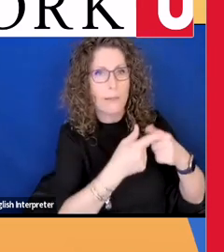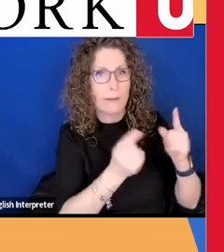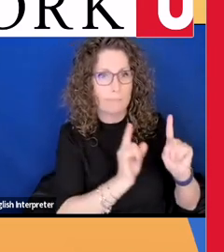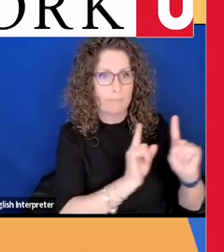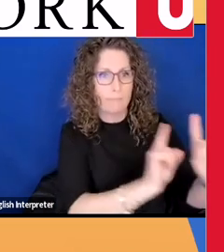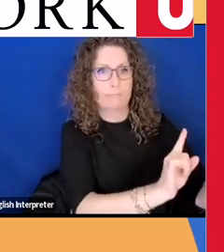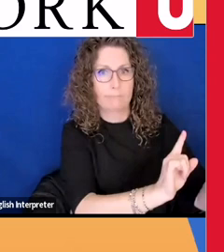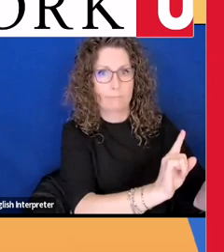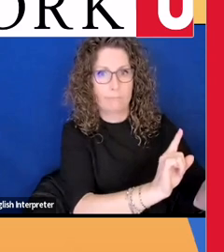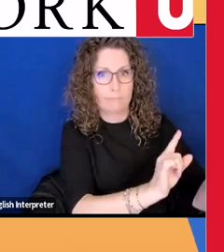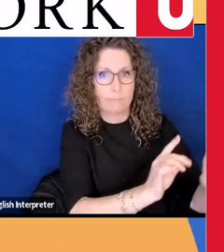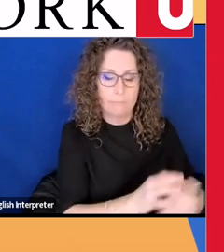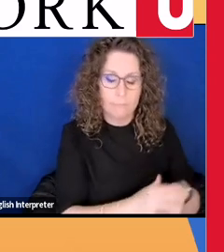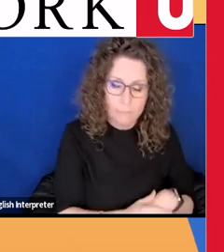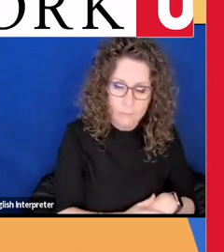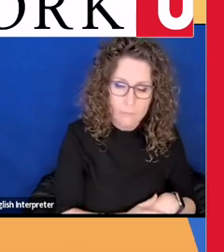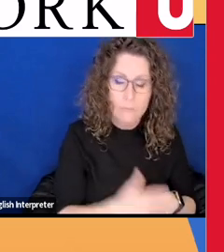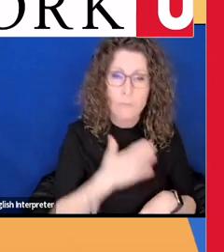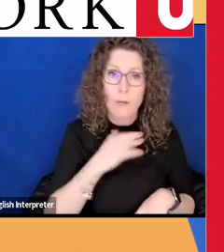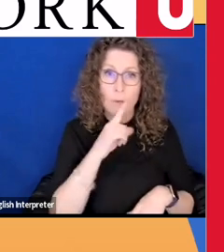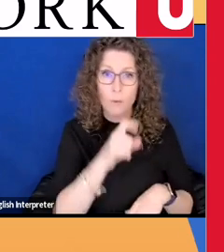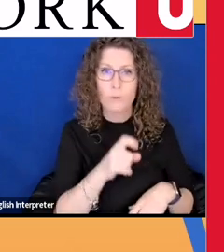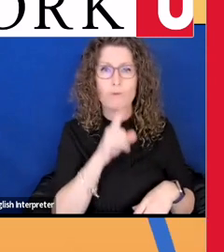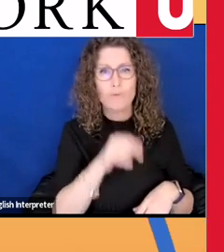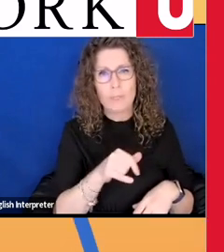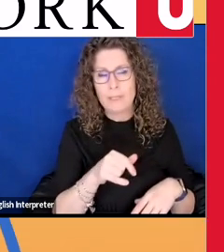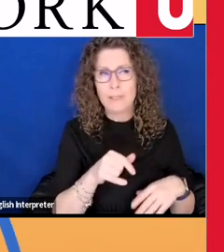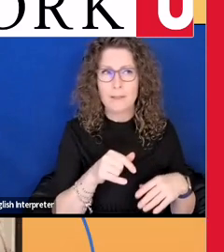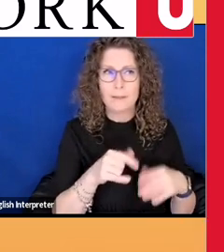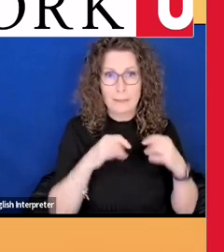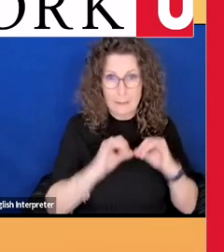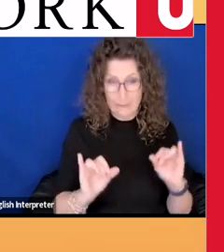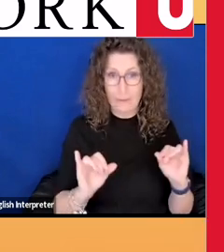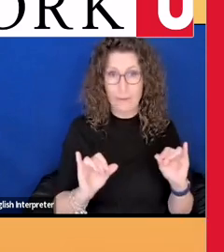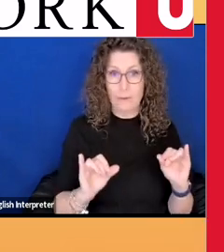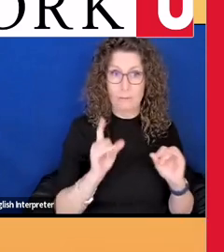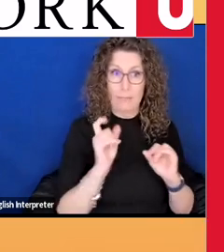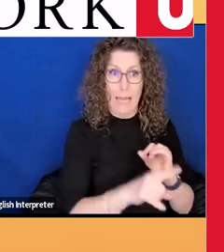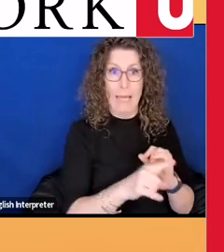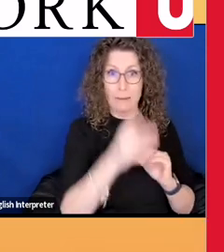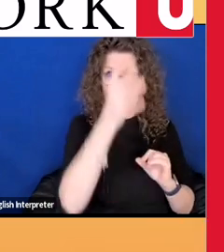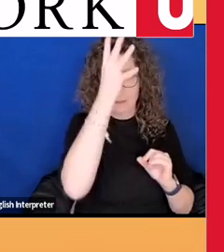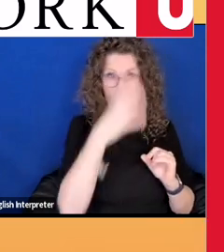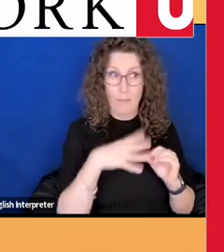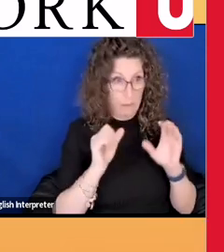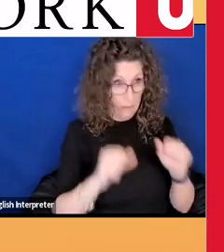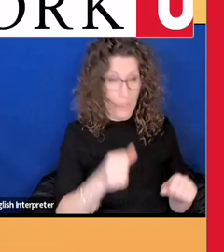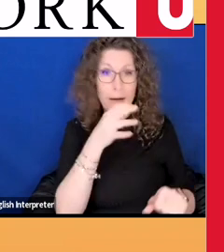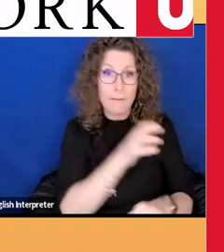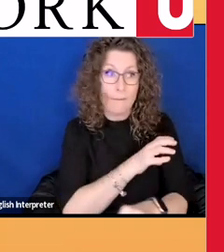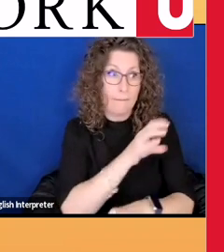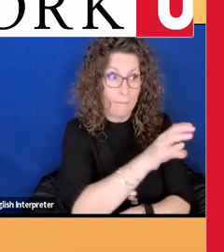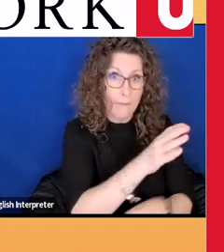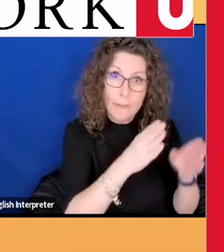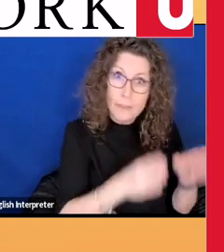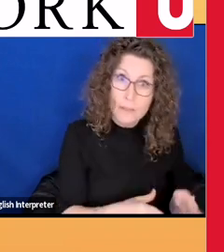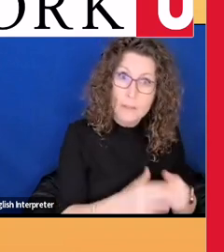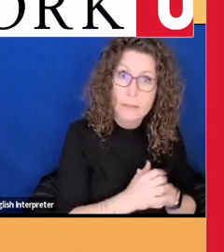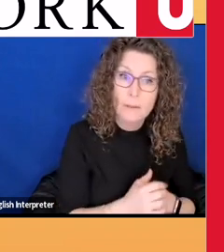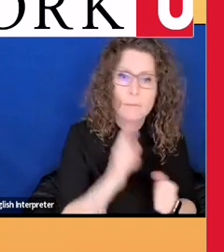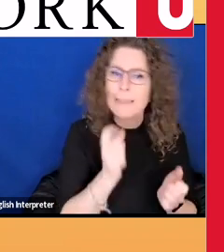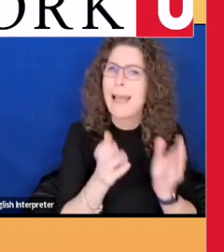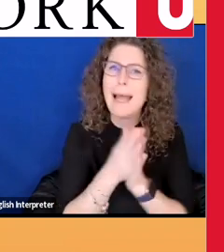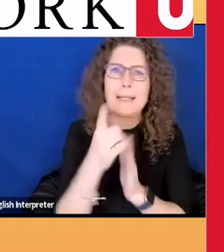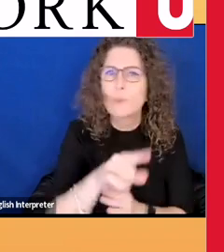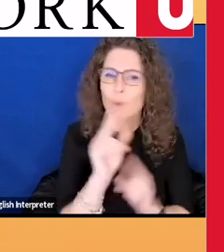solidarity is a mirror to my 11-year-old's question, can men be feminists? No, I am not asking you or